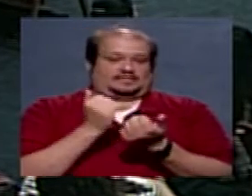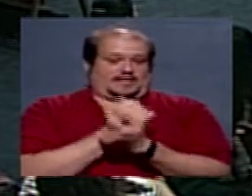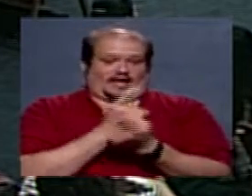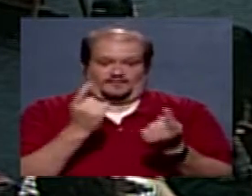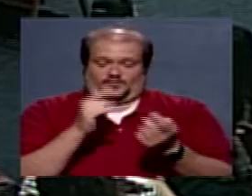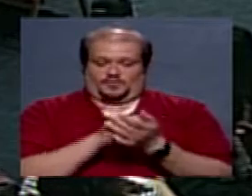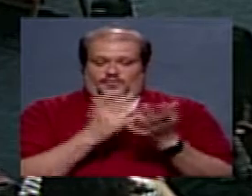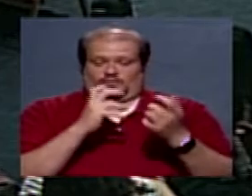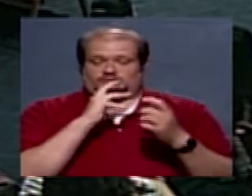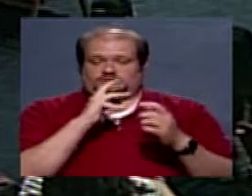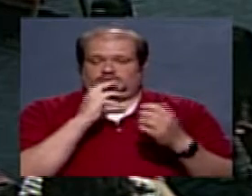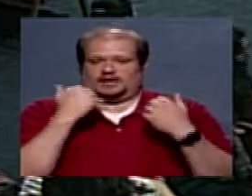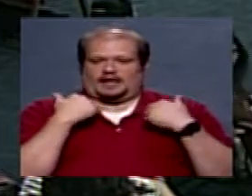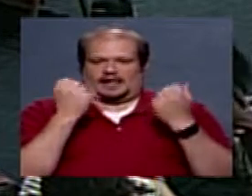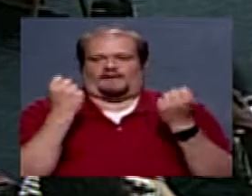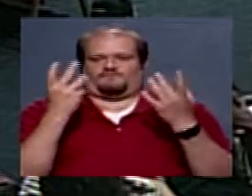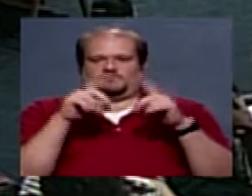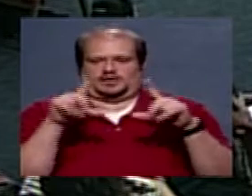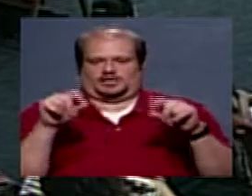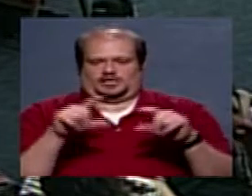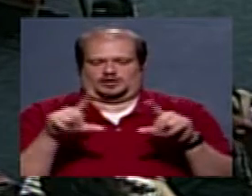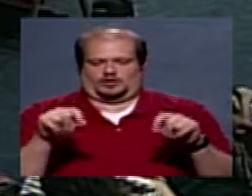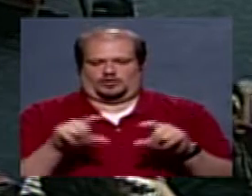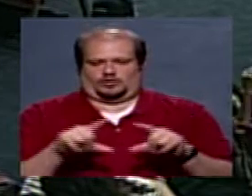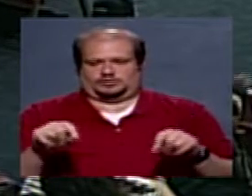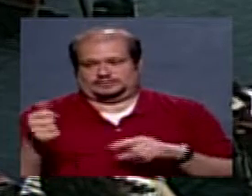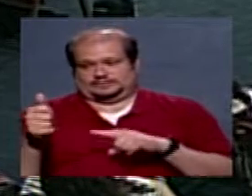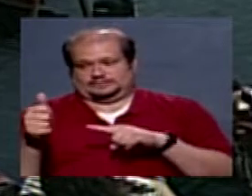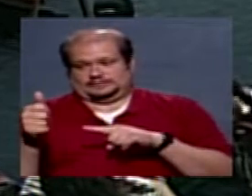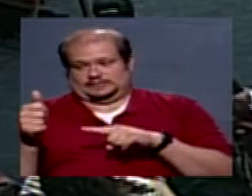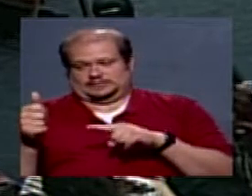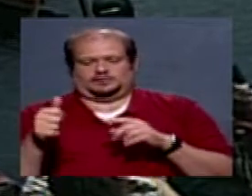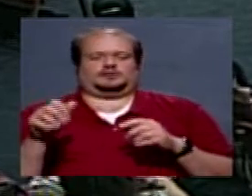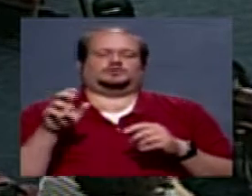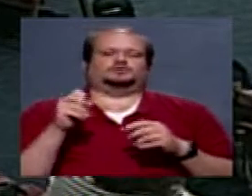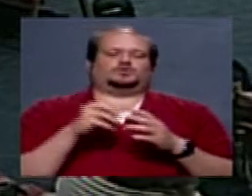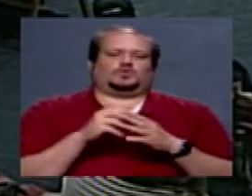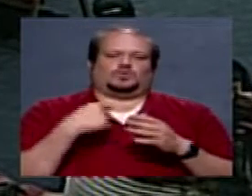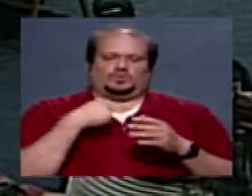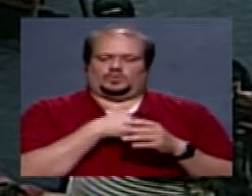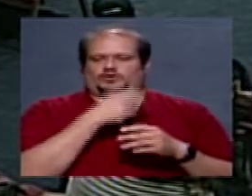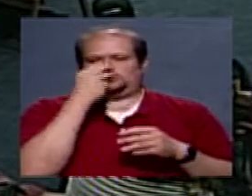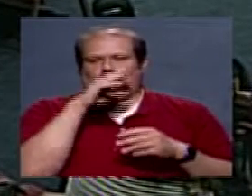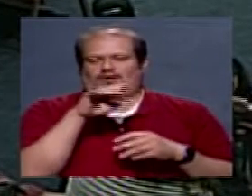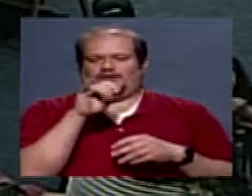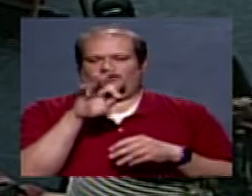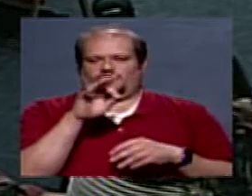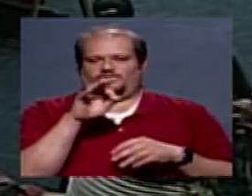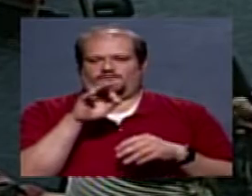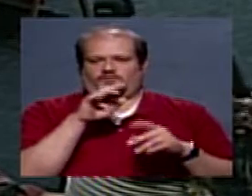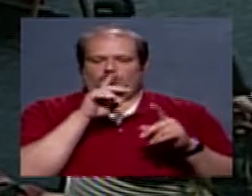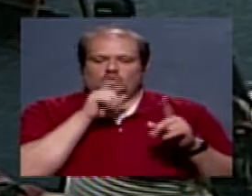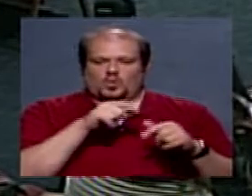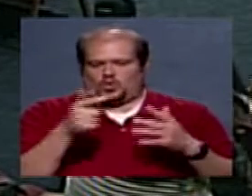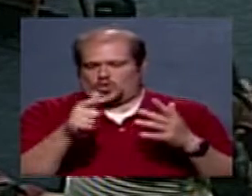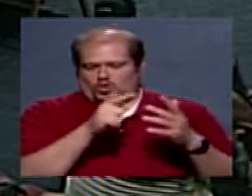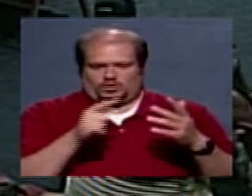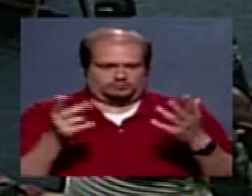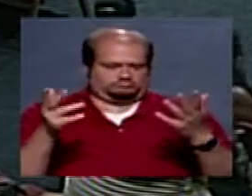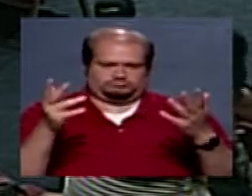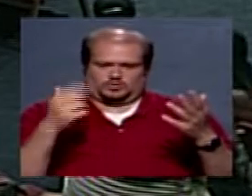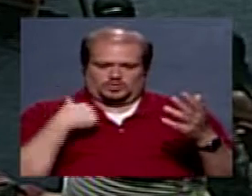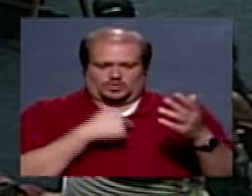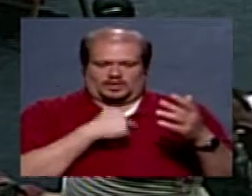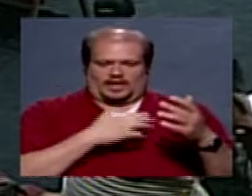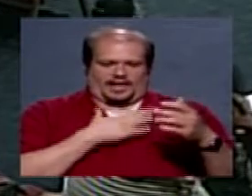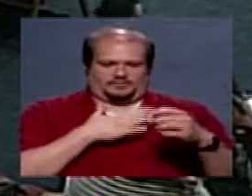that wants to speak. We have lots of cards, 10 cards. So we don't care if you have an order you want to go in. We're happy